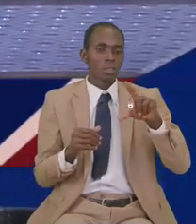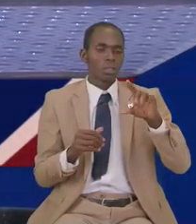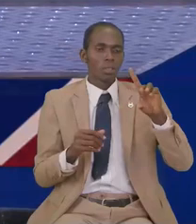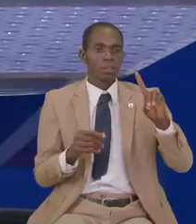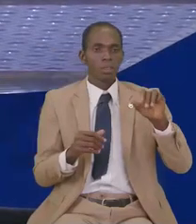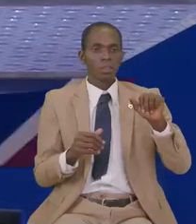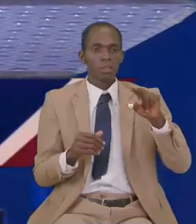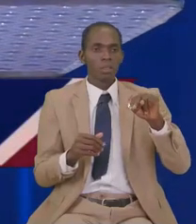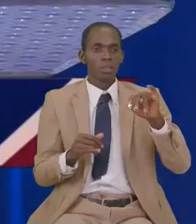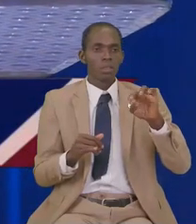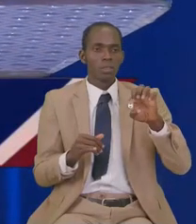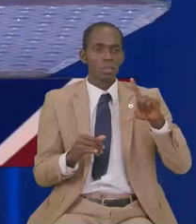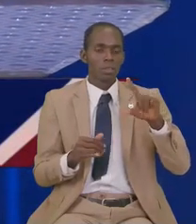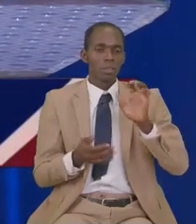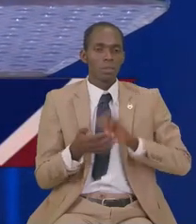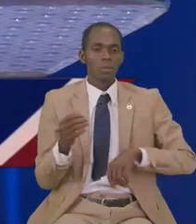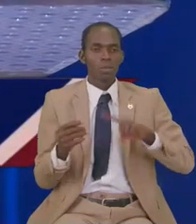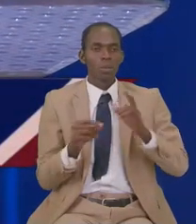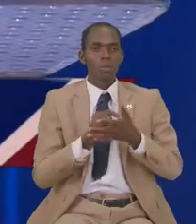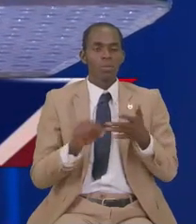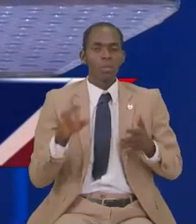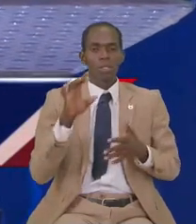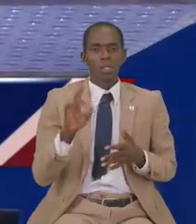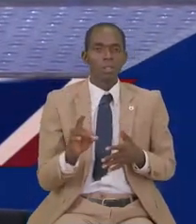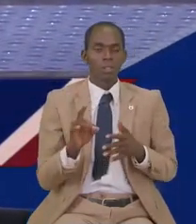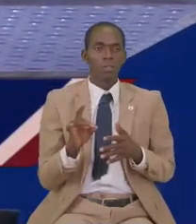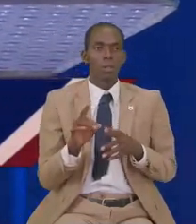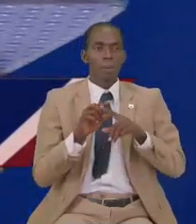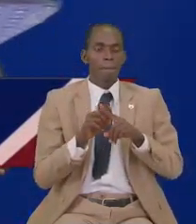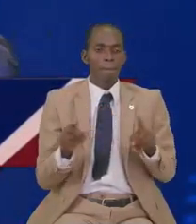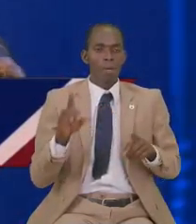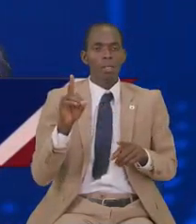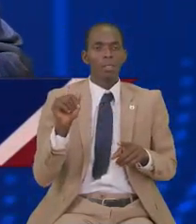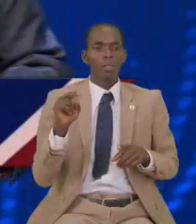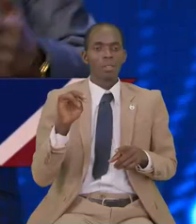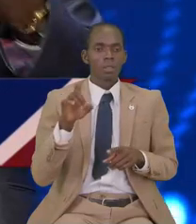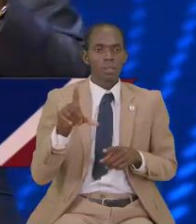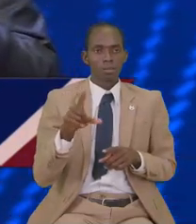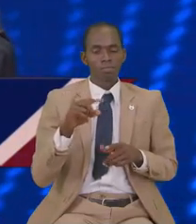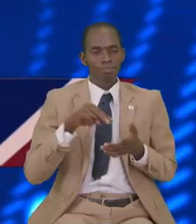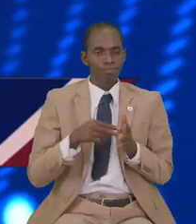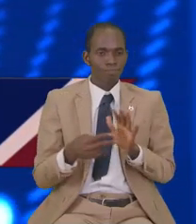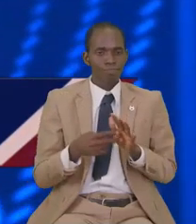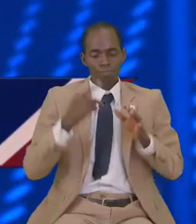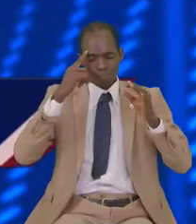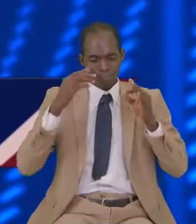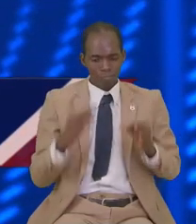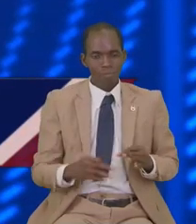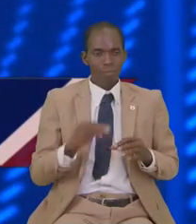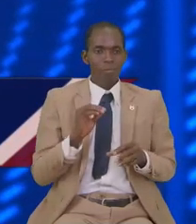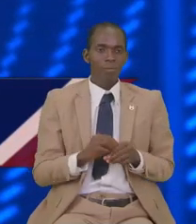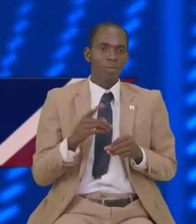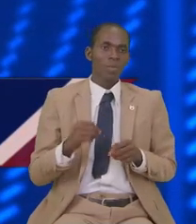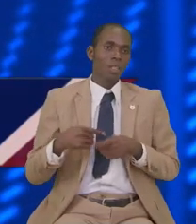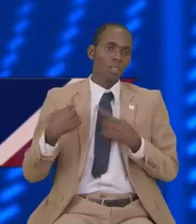8. Daniel chapter 1. And we're looking at verse 8. It says, but Daniel purposed in his